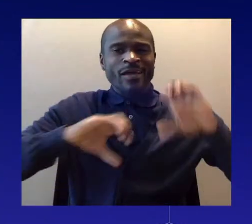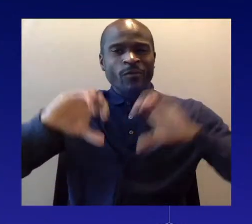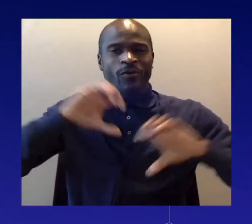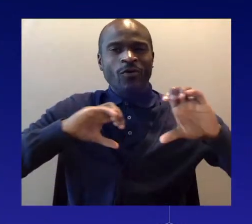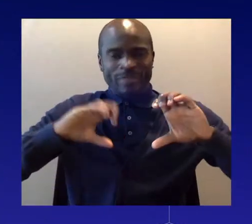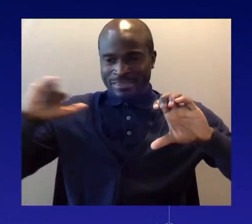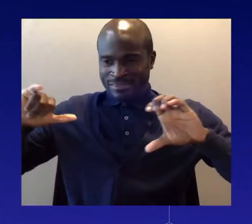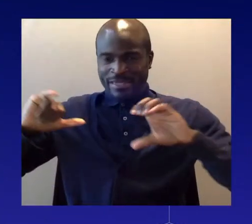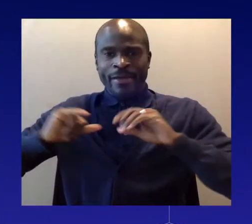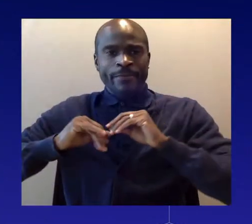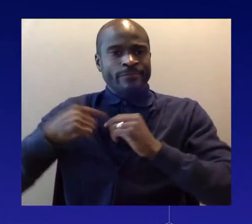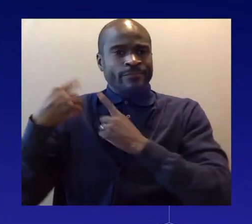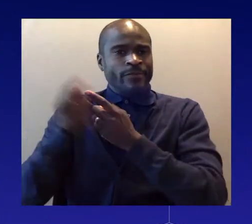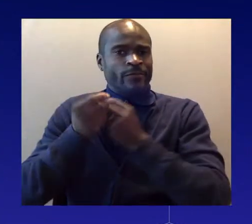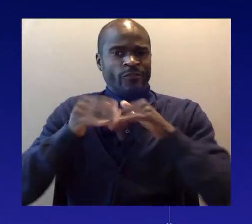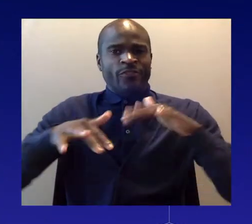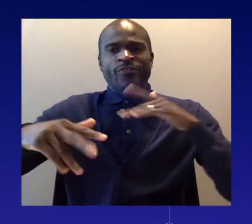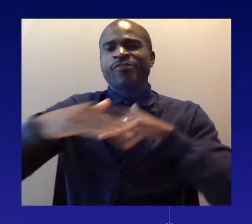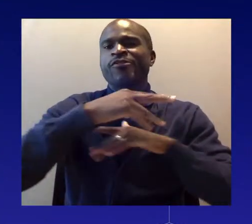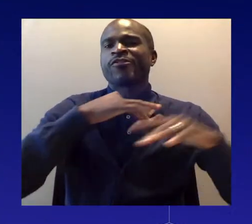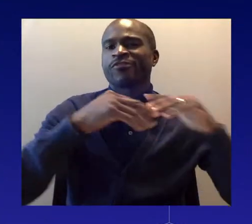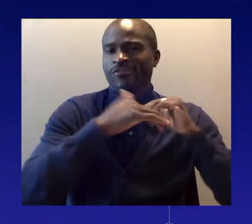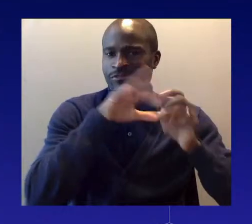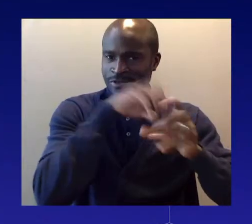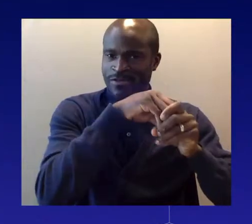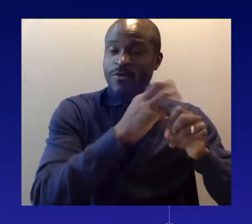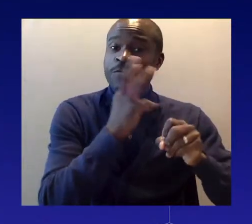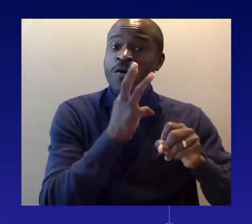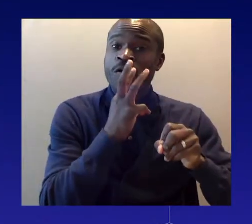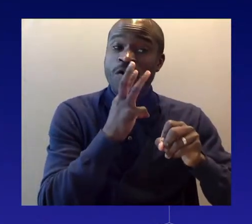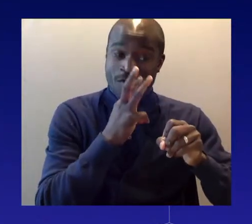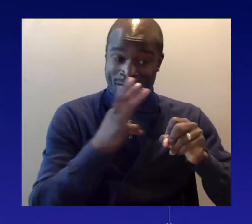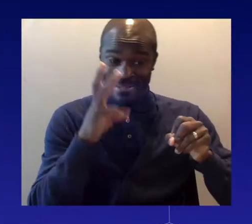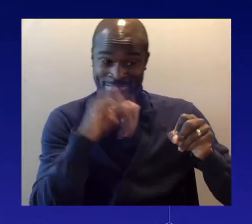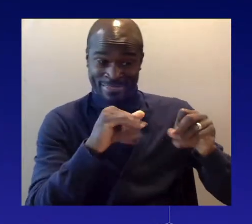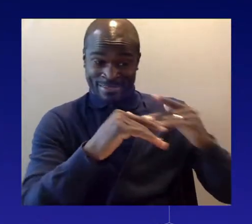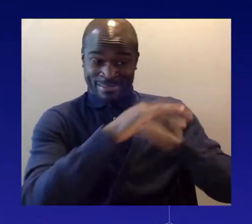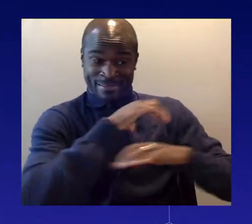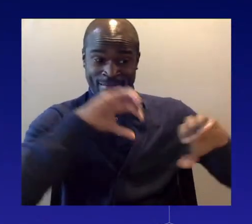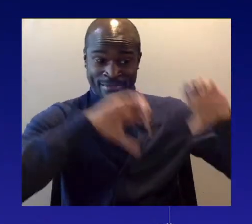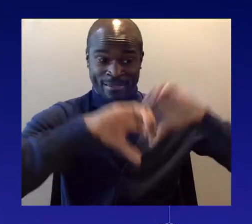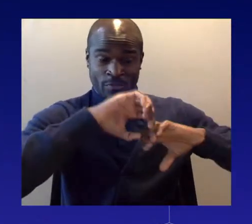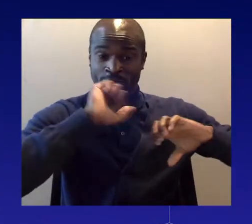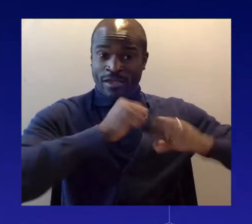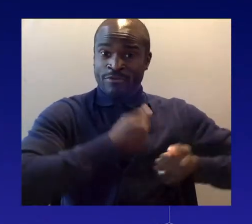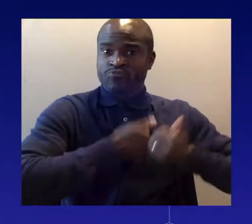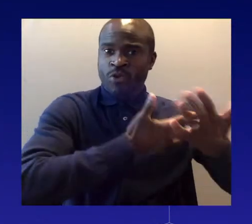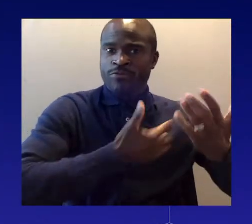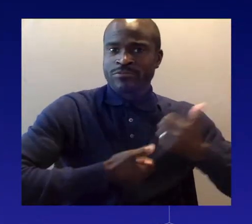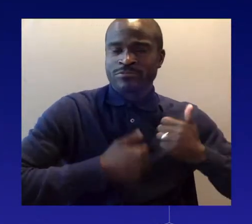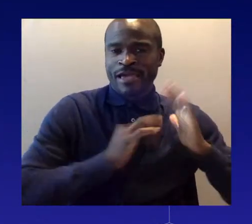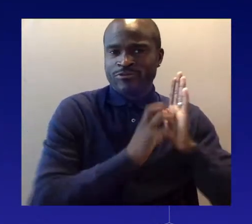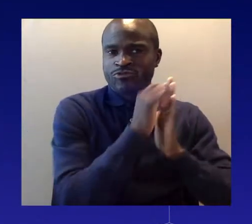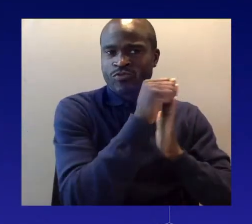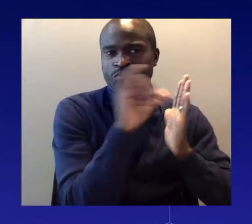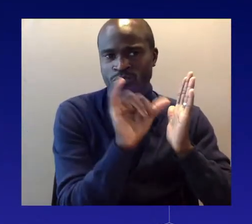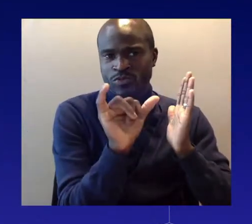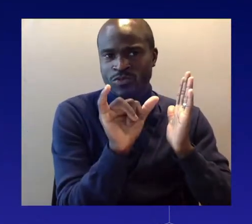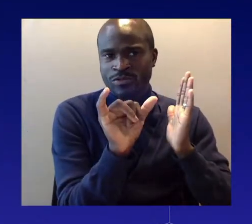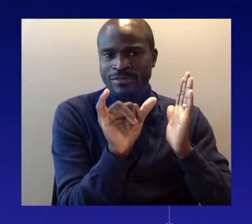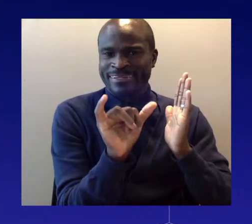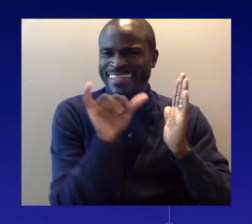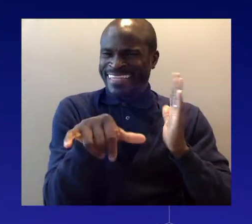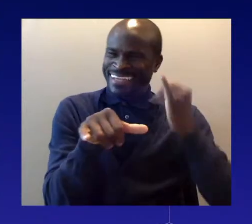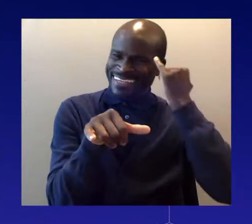whole host of health issues, including cancer. It's an important step. And of course, just this fundamental idea that clean water and